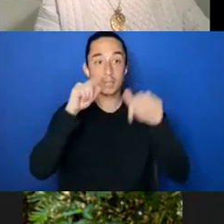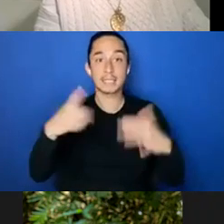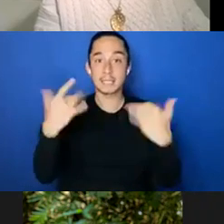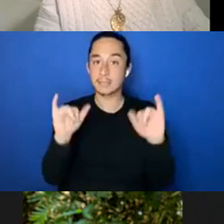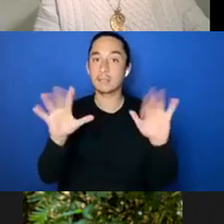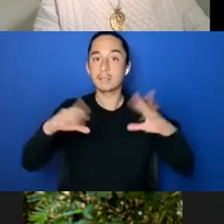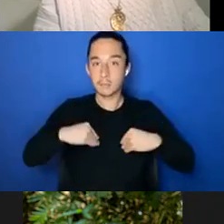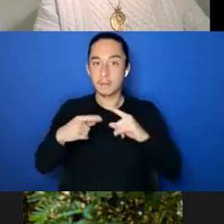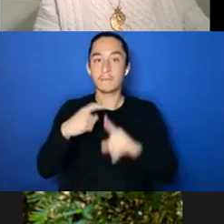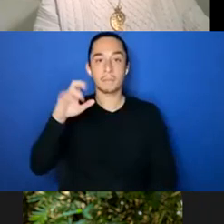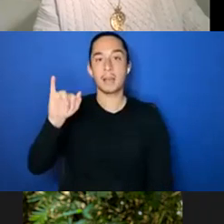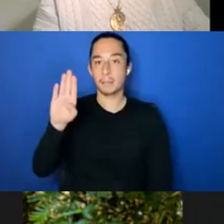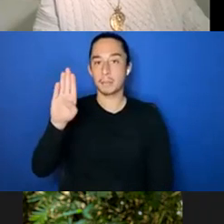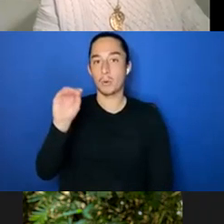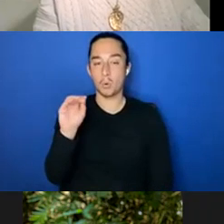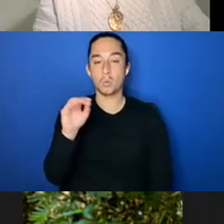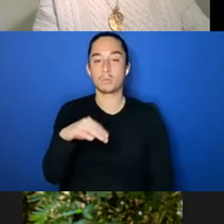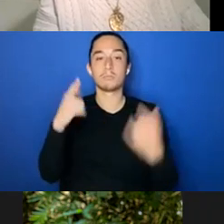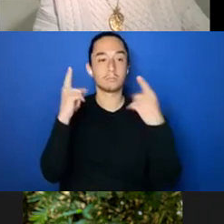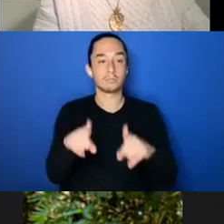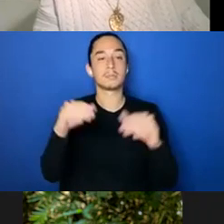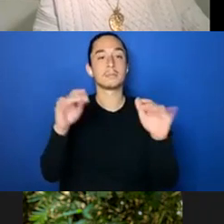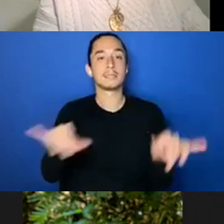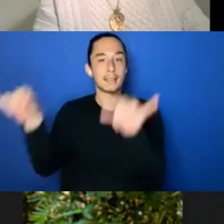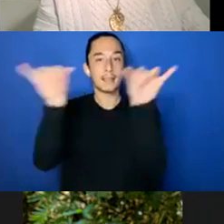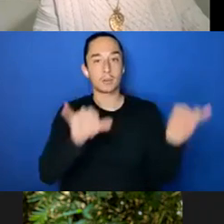by IBO. It is done at a standard